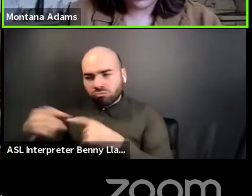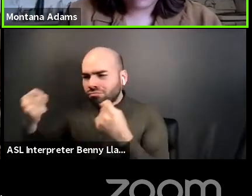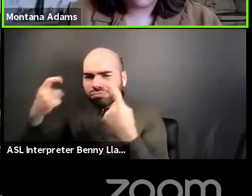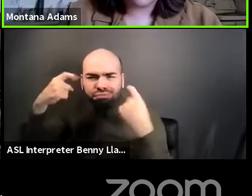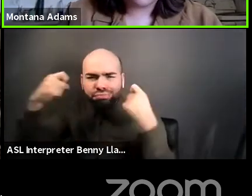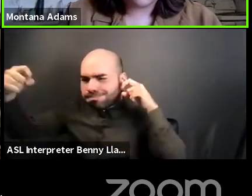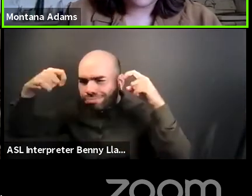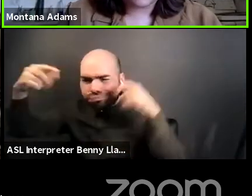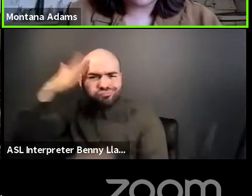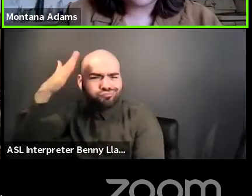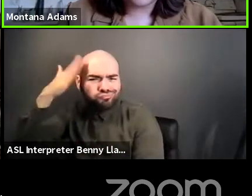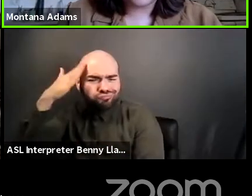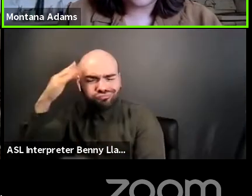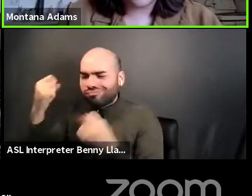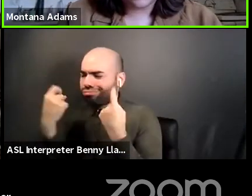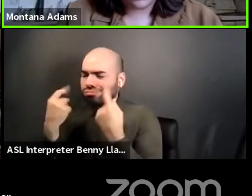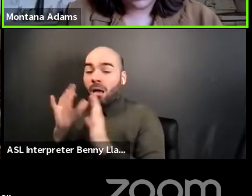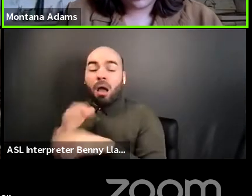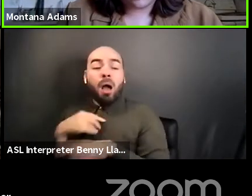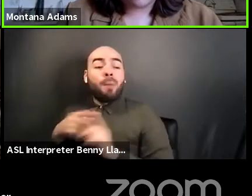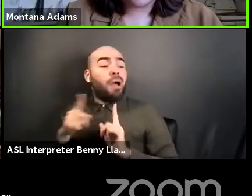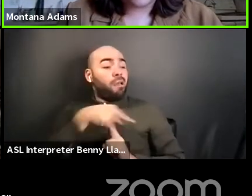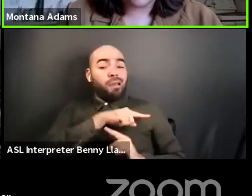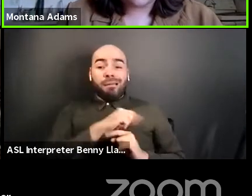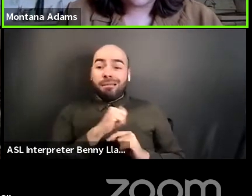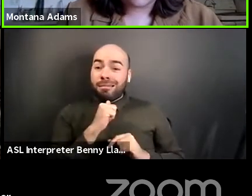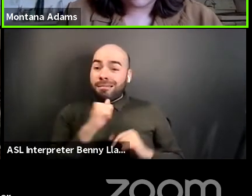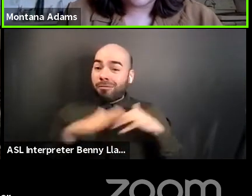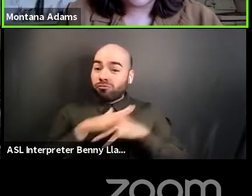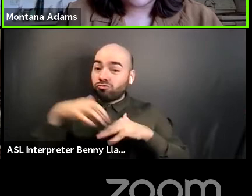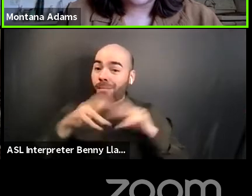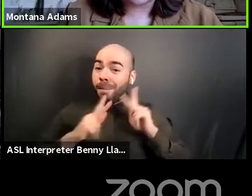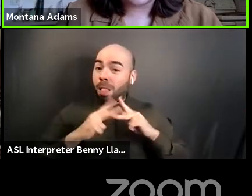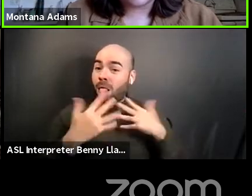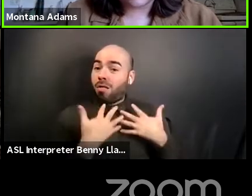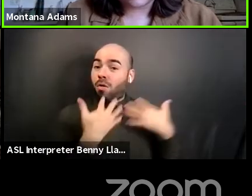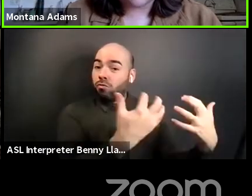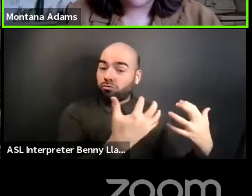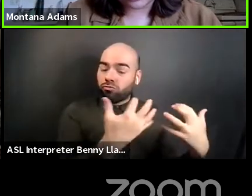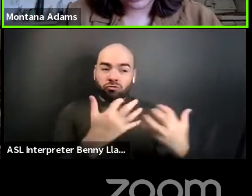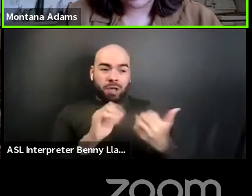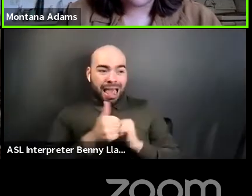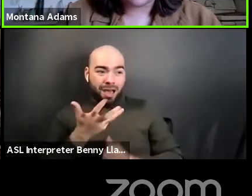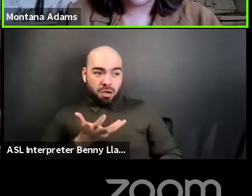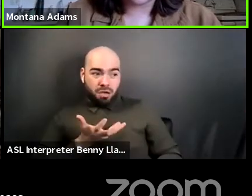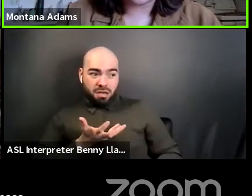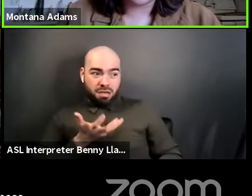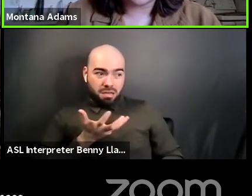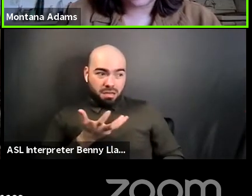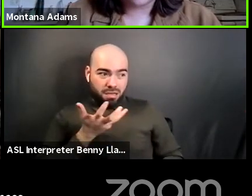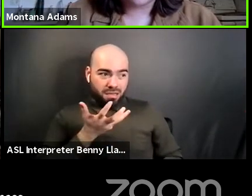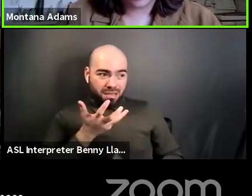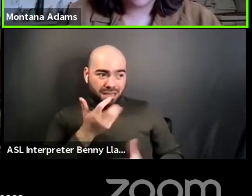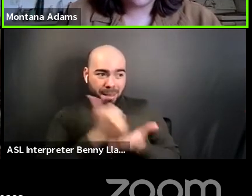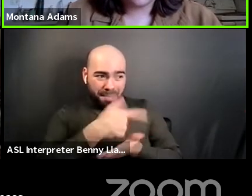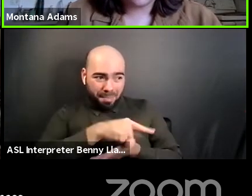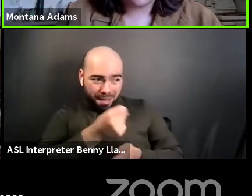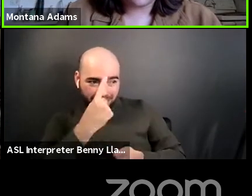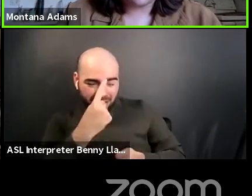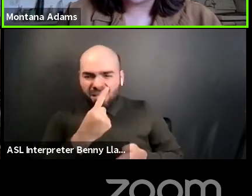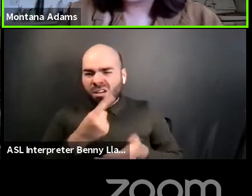other. However, whenever it comes to sharing it with other audiences, there needs to be more time in order to gain